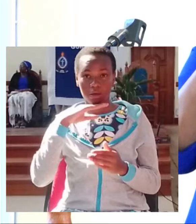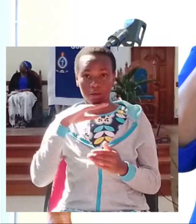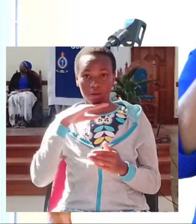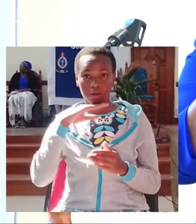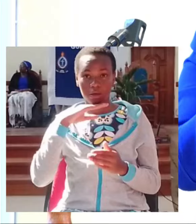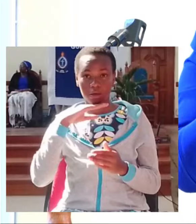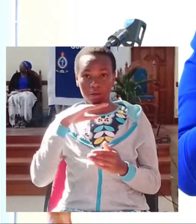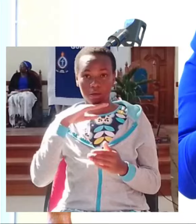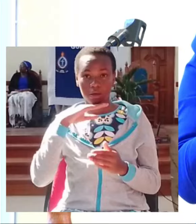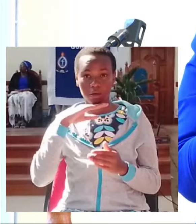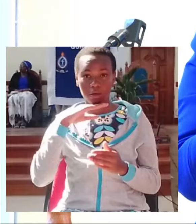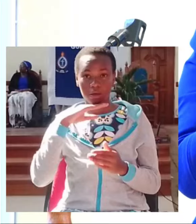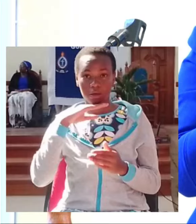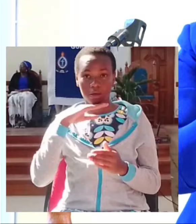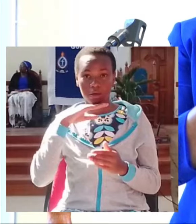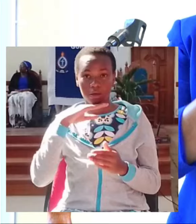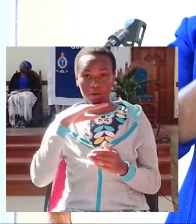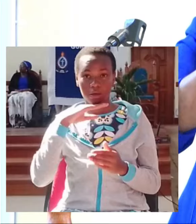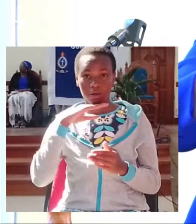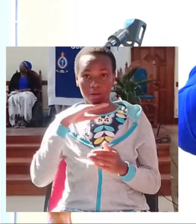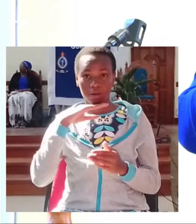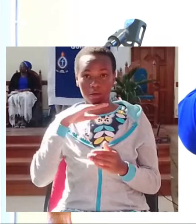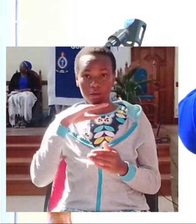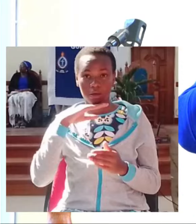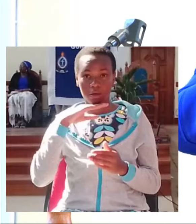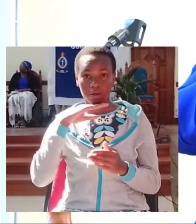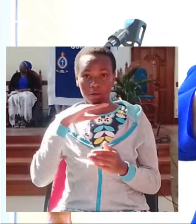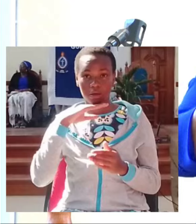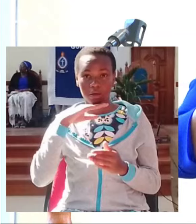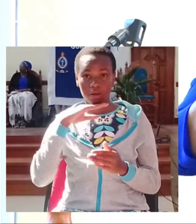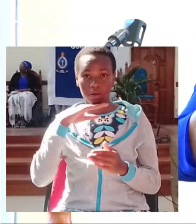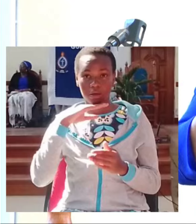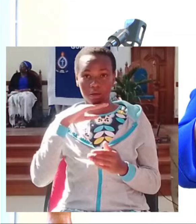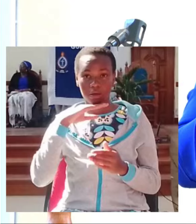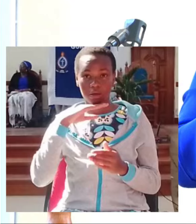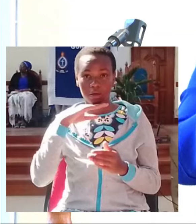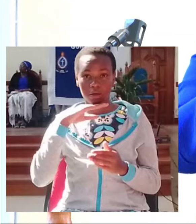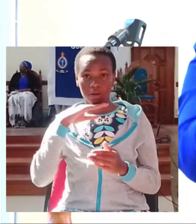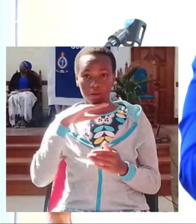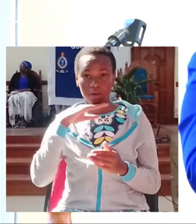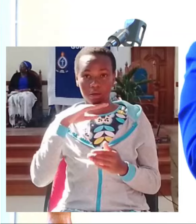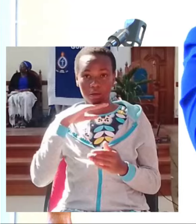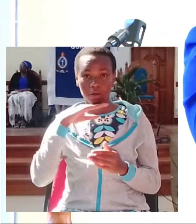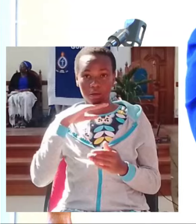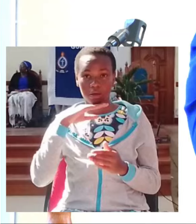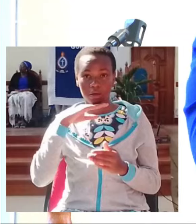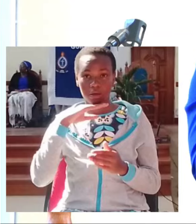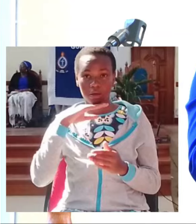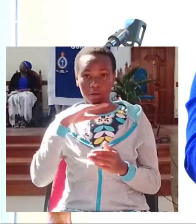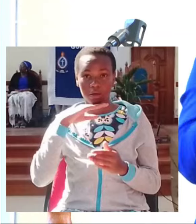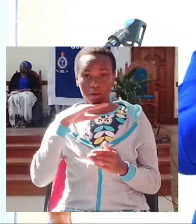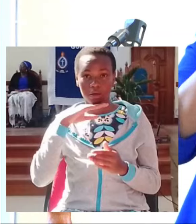gave his only son, who took up the human flesh, became a human